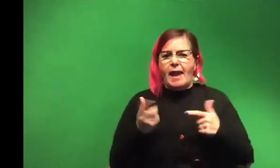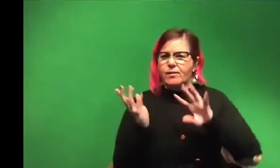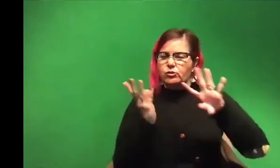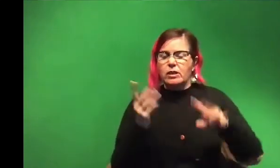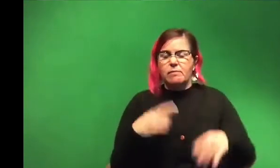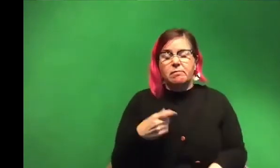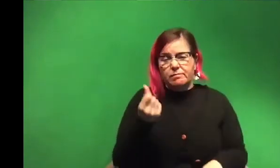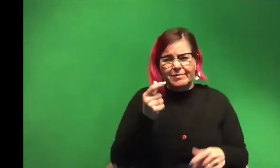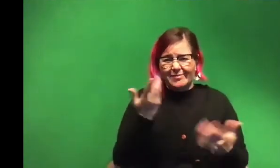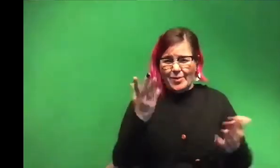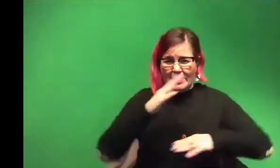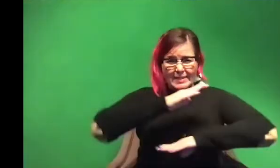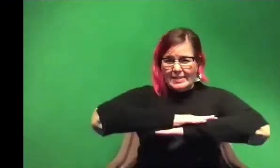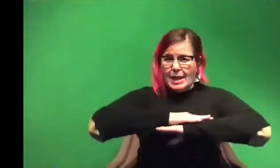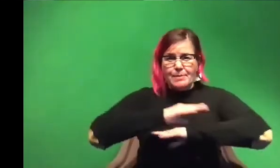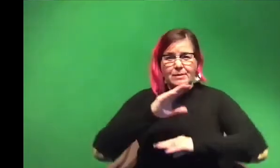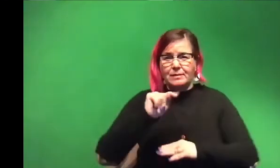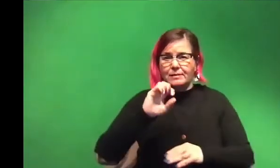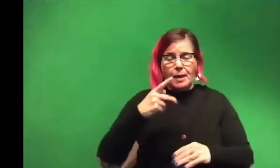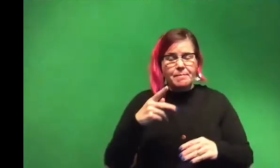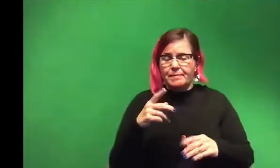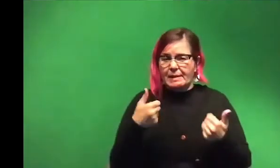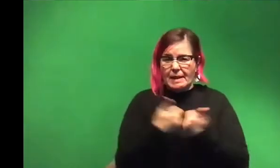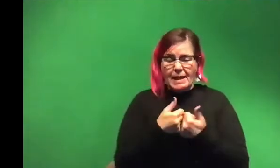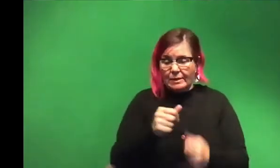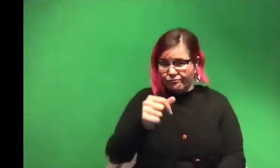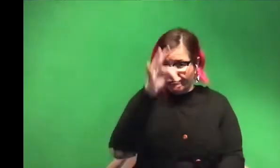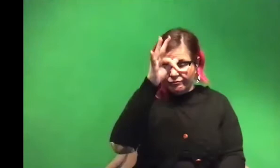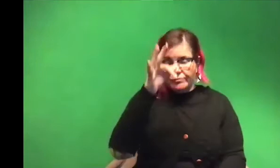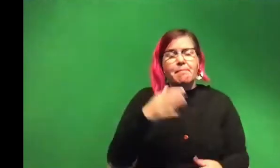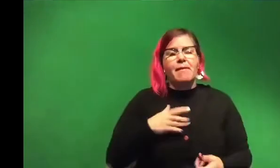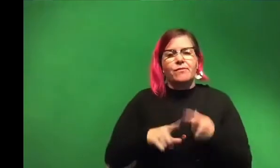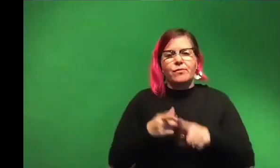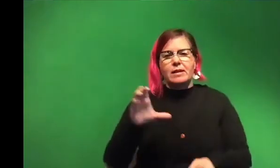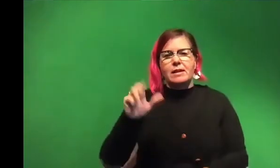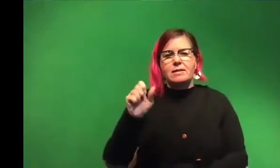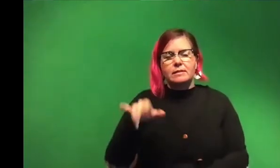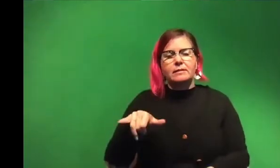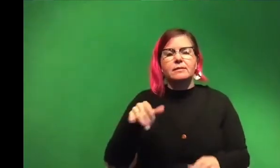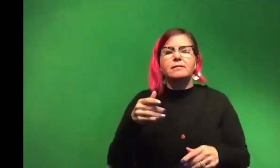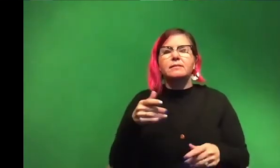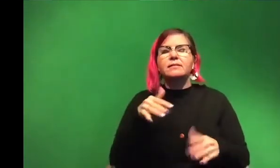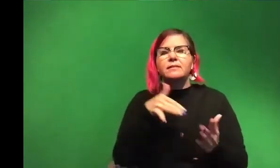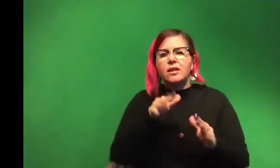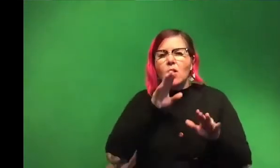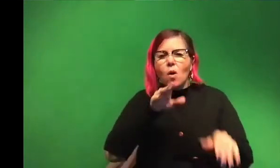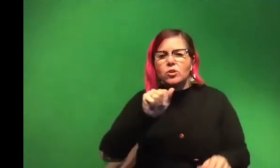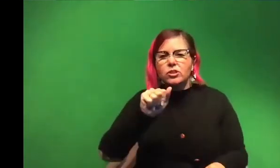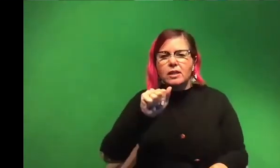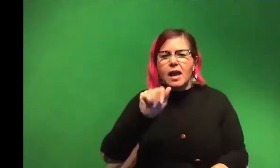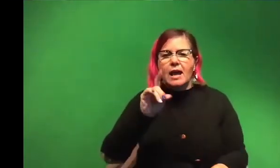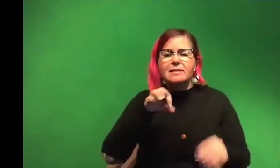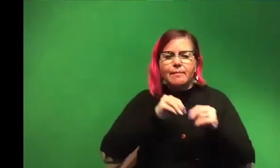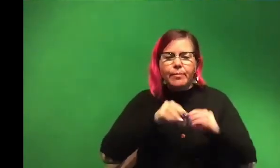tabletop gaming, but my squid biologist friend Casey, who studies ocean acidification and how that affects,